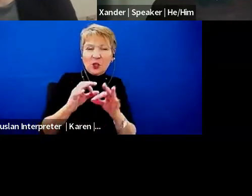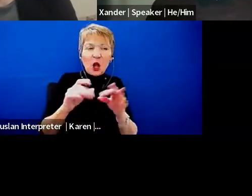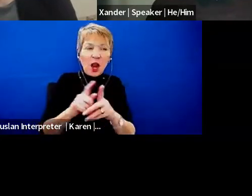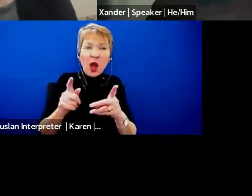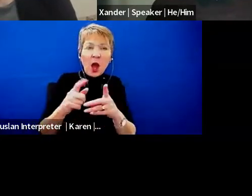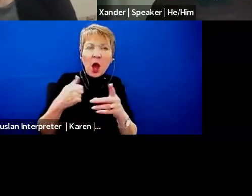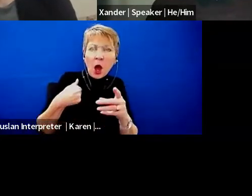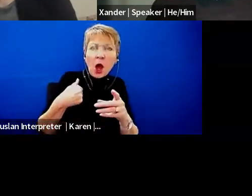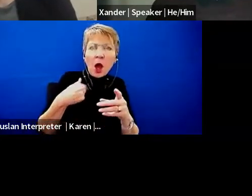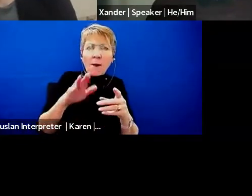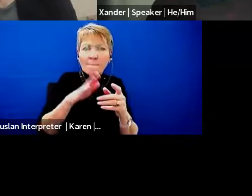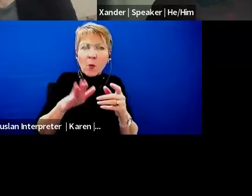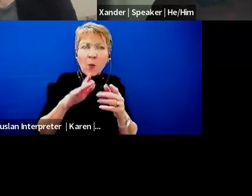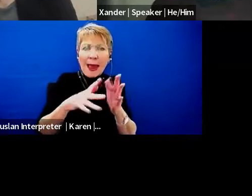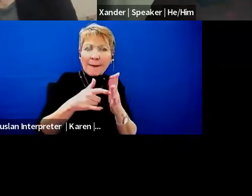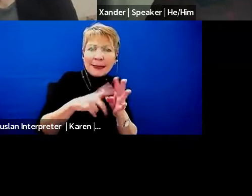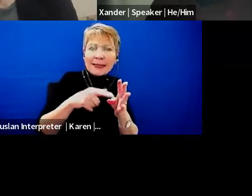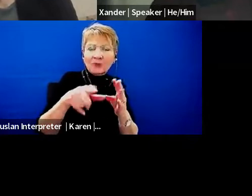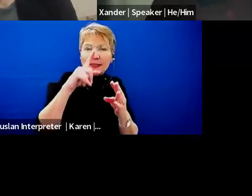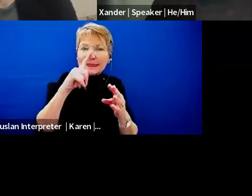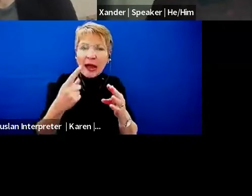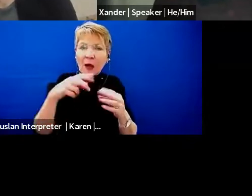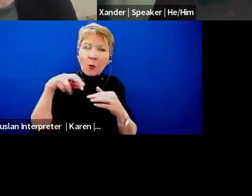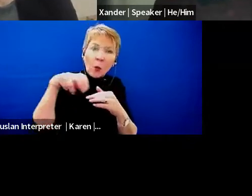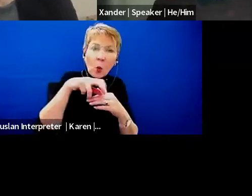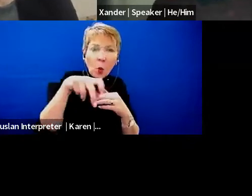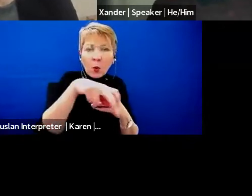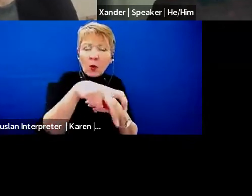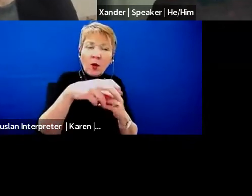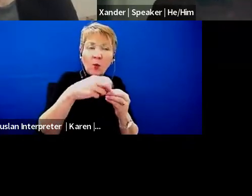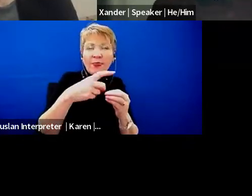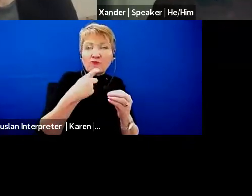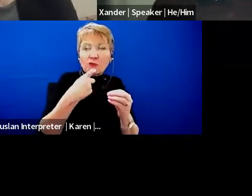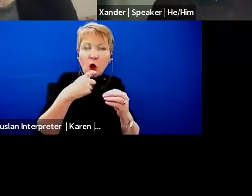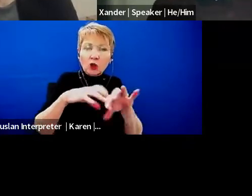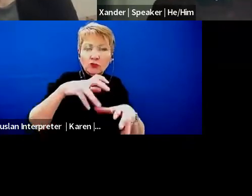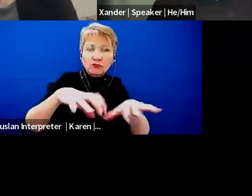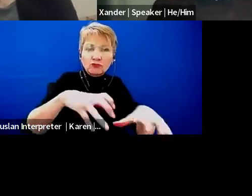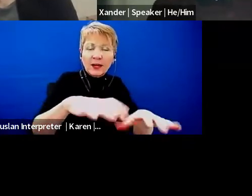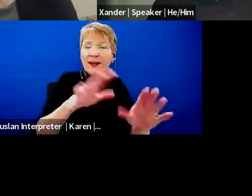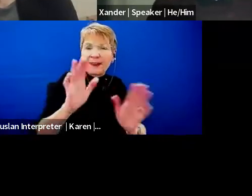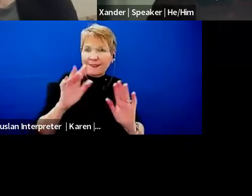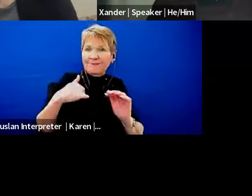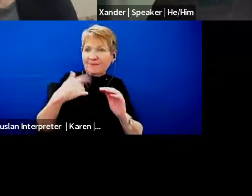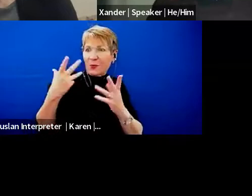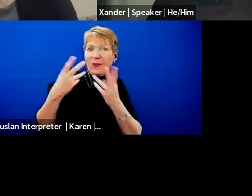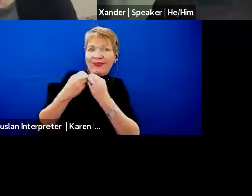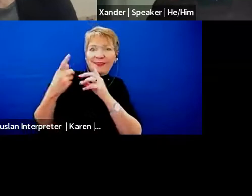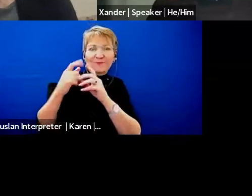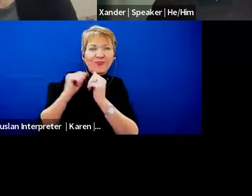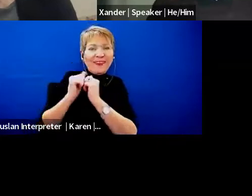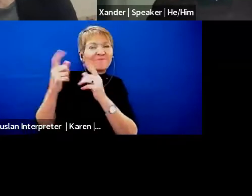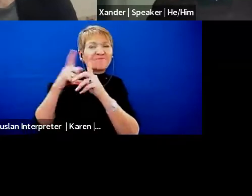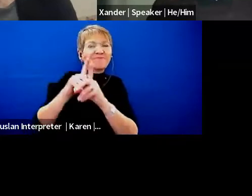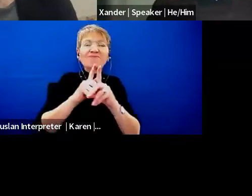poor Emily, she can't walk across the rocks. But being able to do that and continuing to do that all the way up